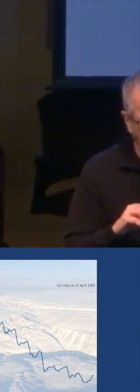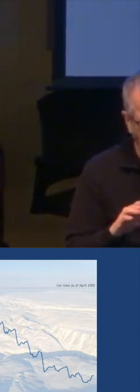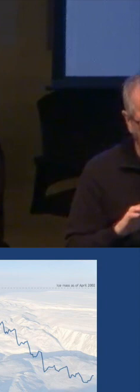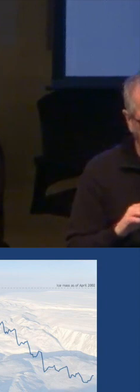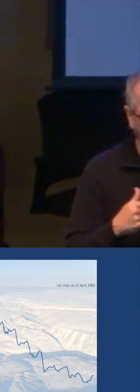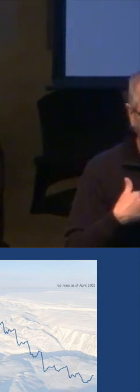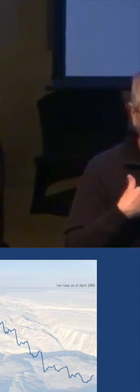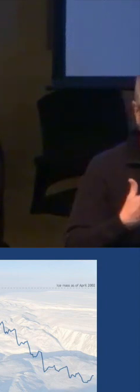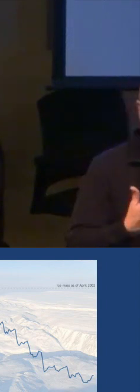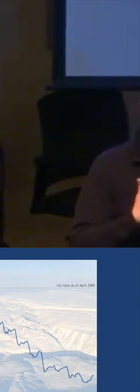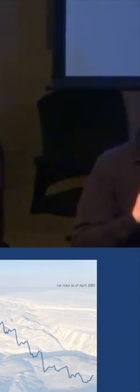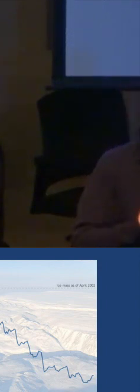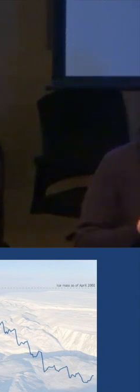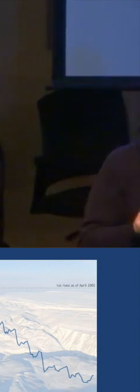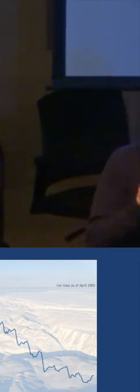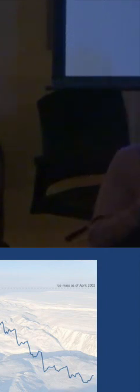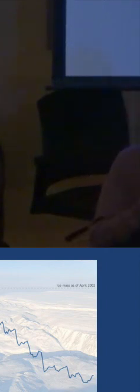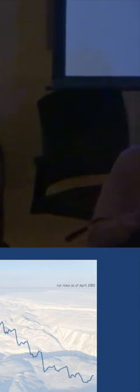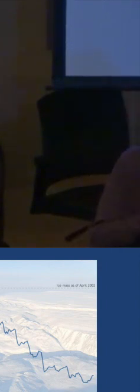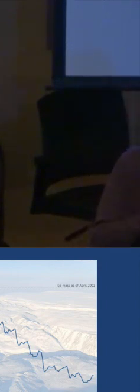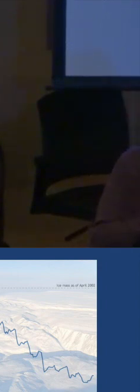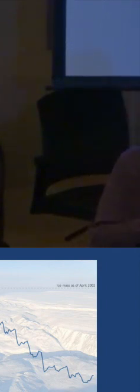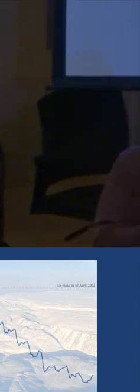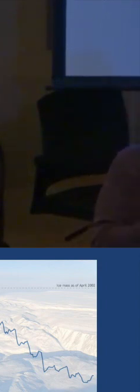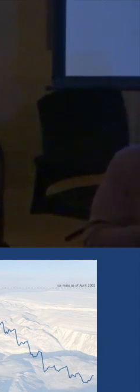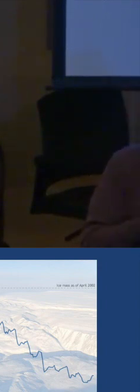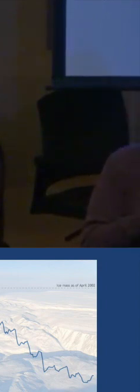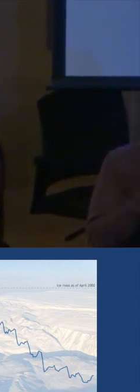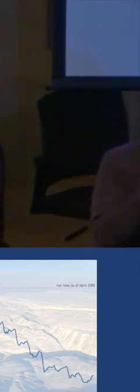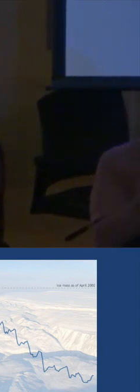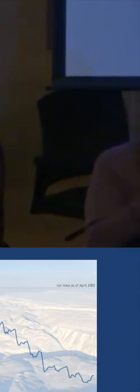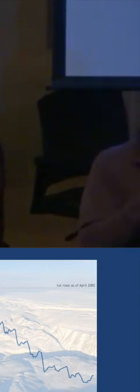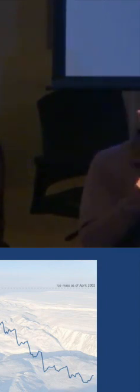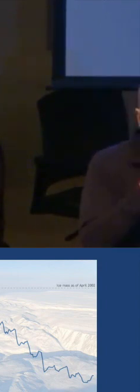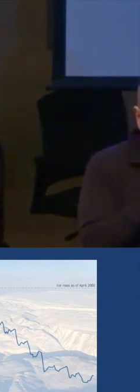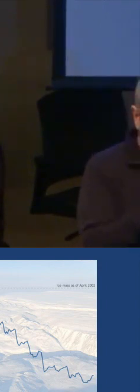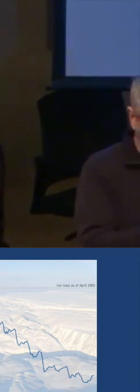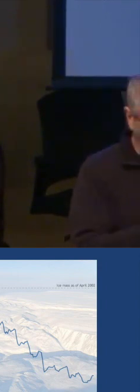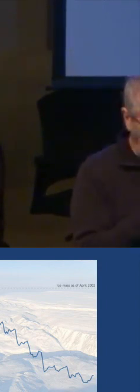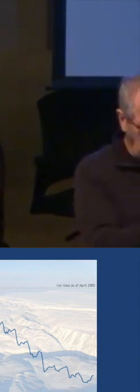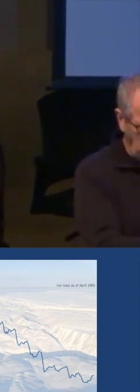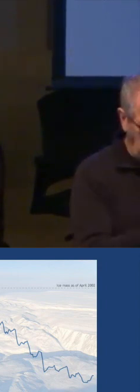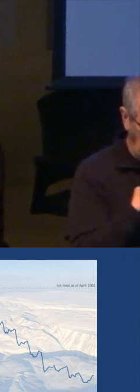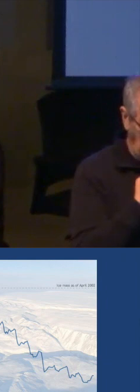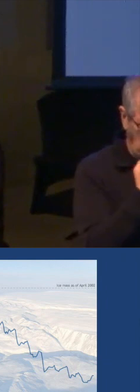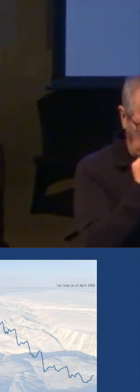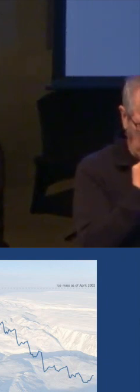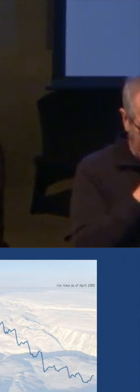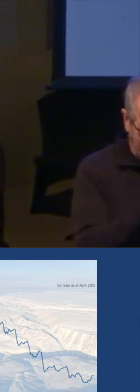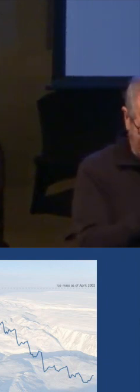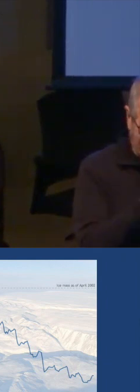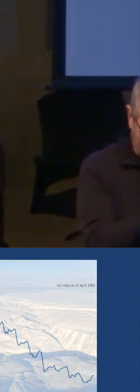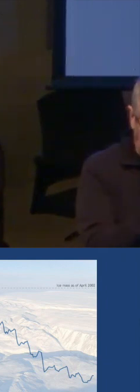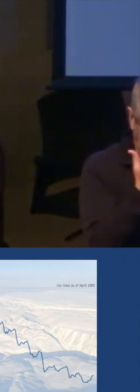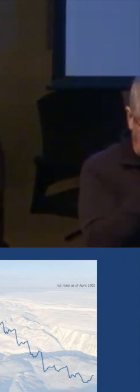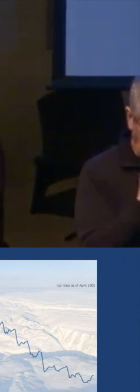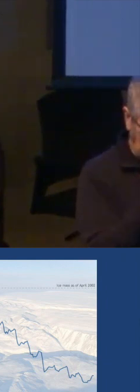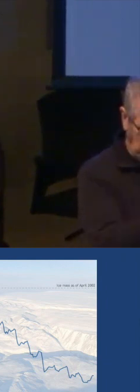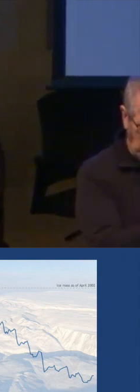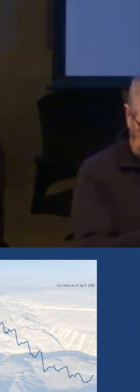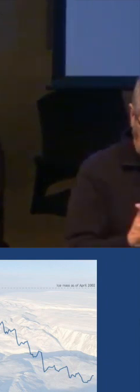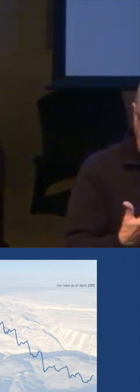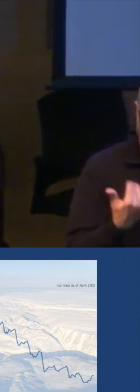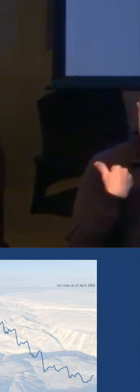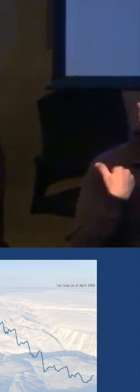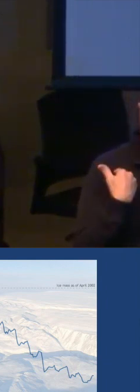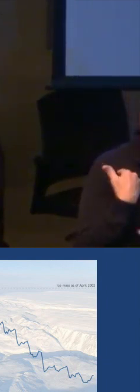work. But they persisted. And so about a year later, we ended up in the field together.